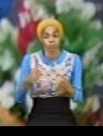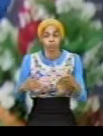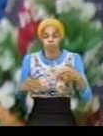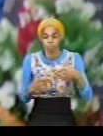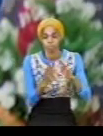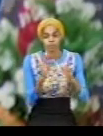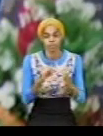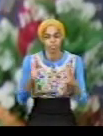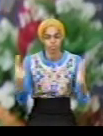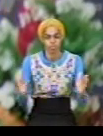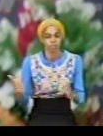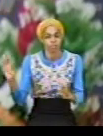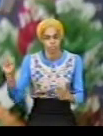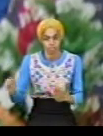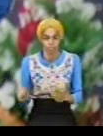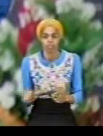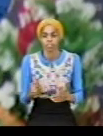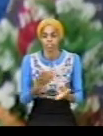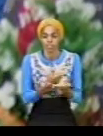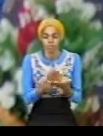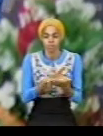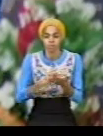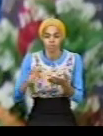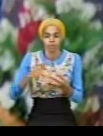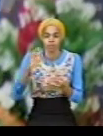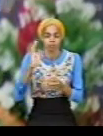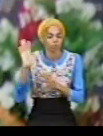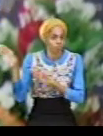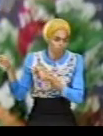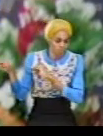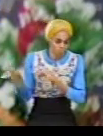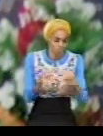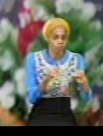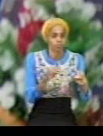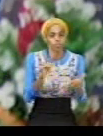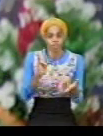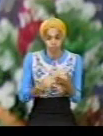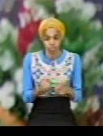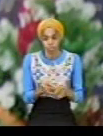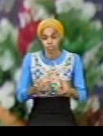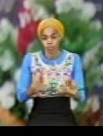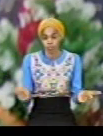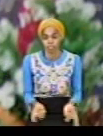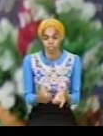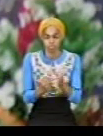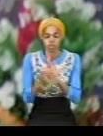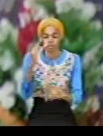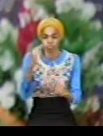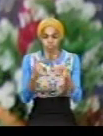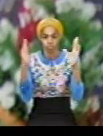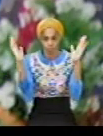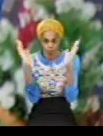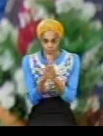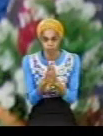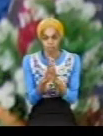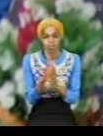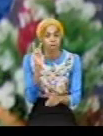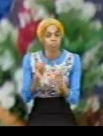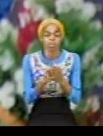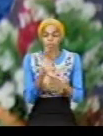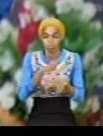to this place. Holy Spirit, move in, move them in the name of Jesus Christ. Open your mouth and pray. Those who are coming on the